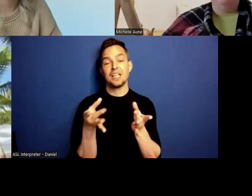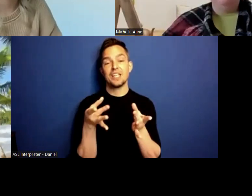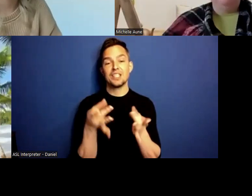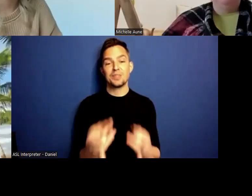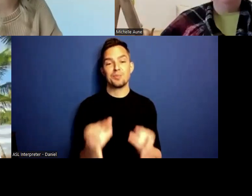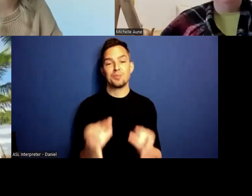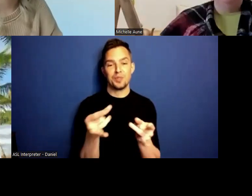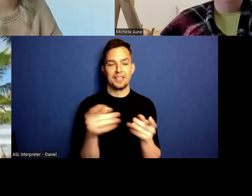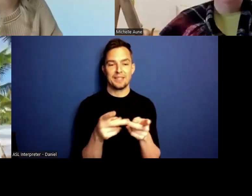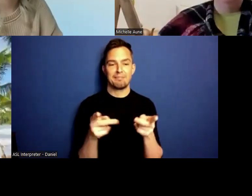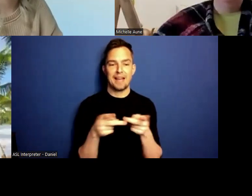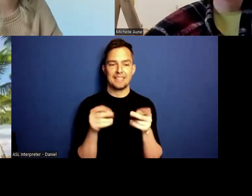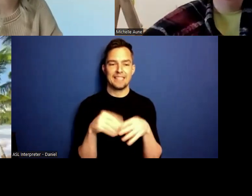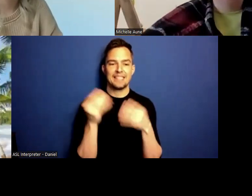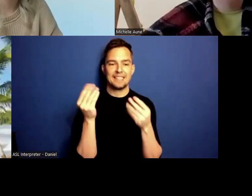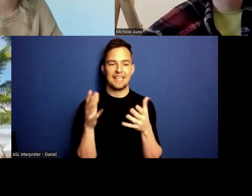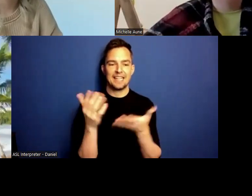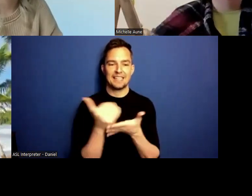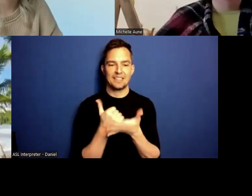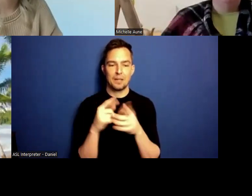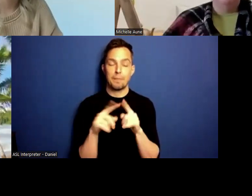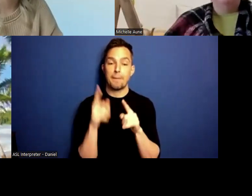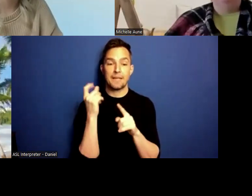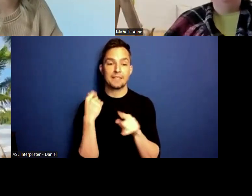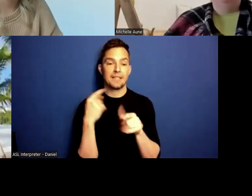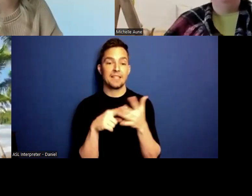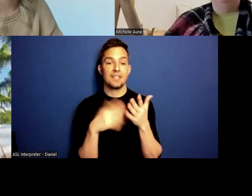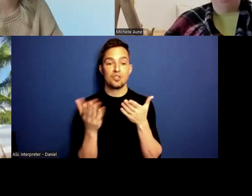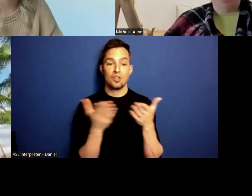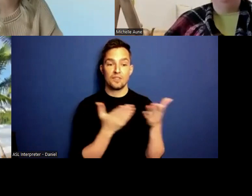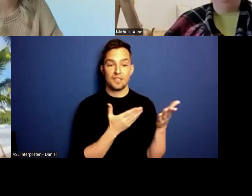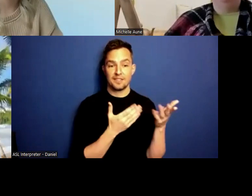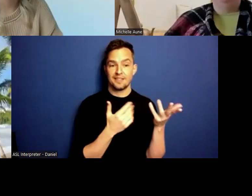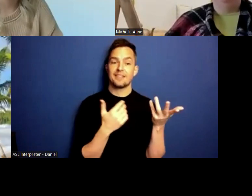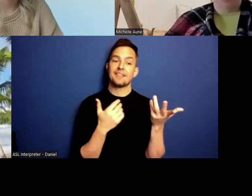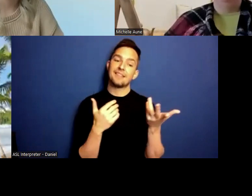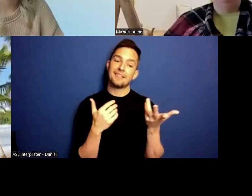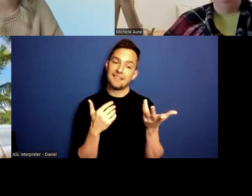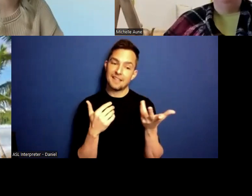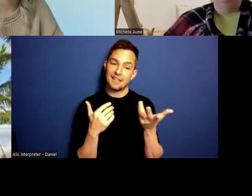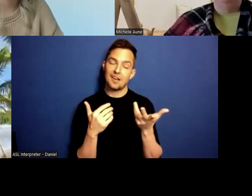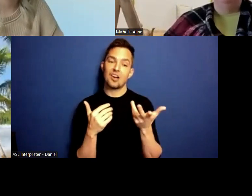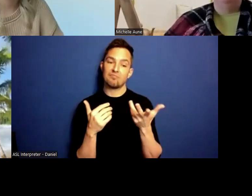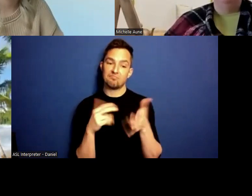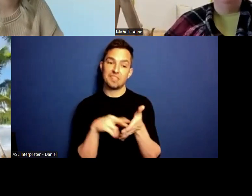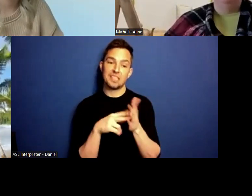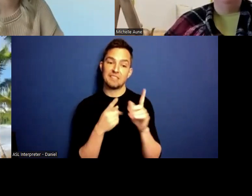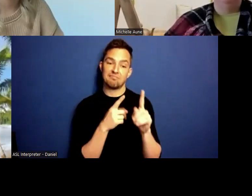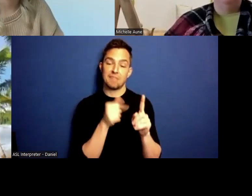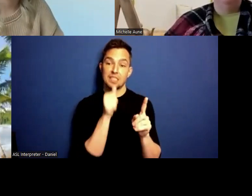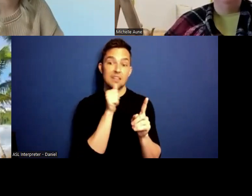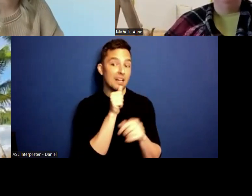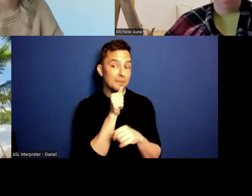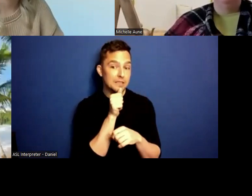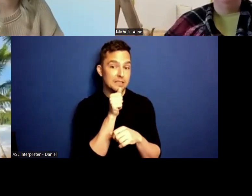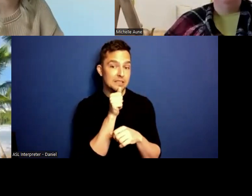in data collection. But because these services are really largely intended to be anonymous in nature,